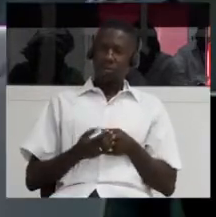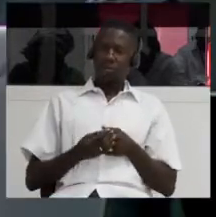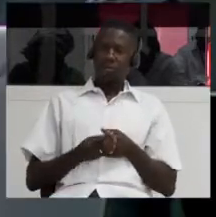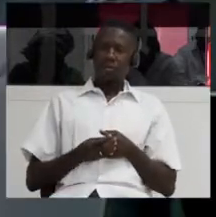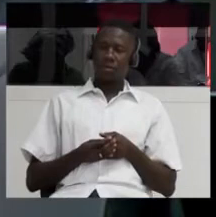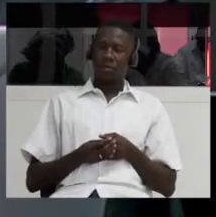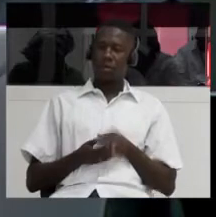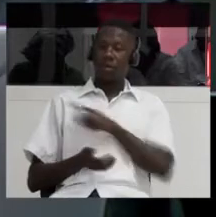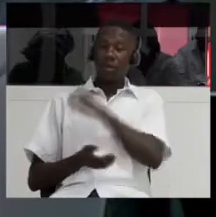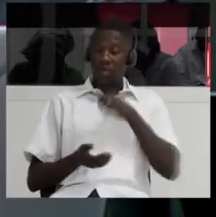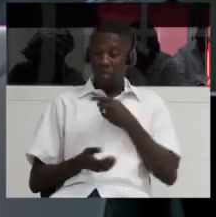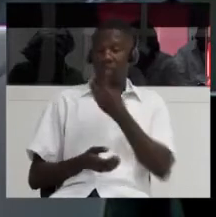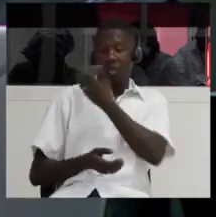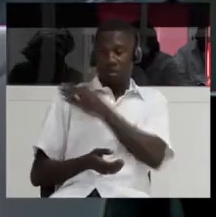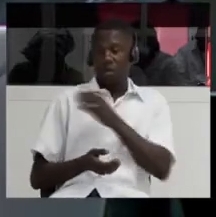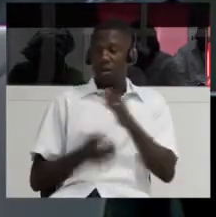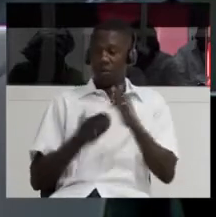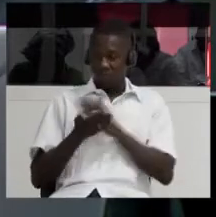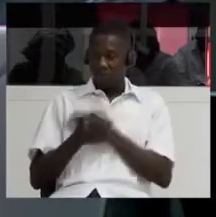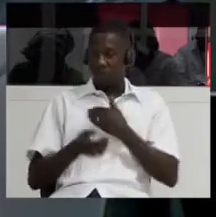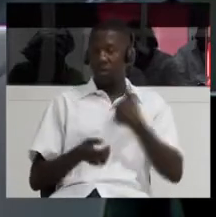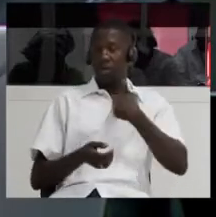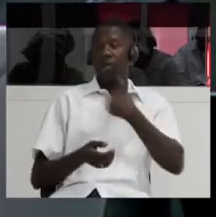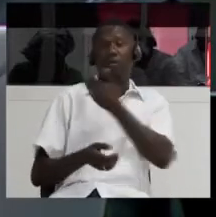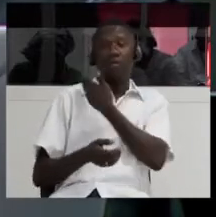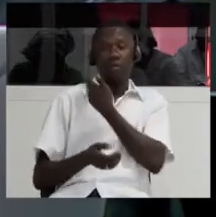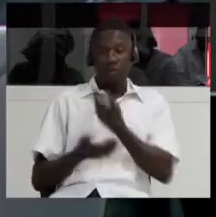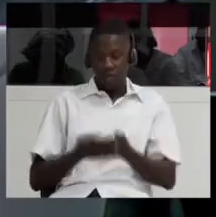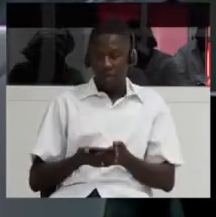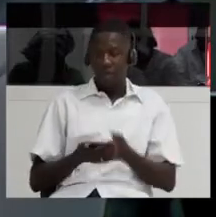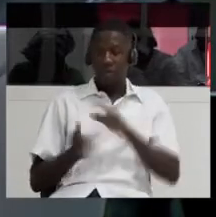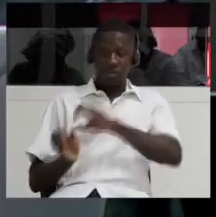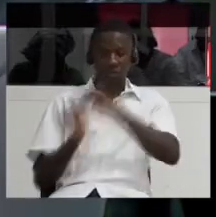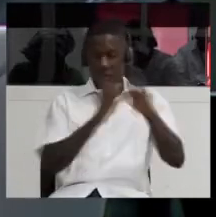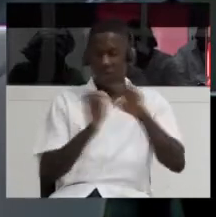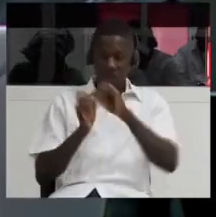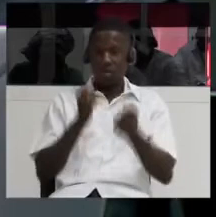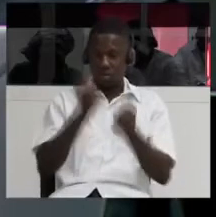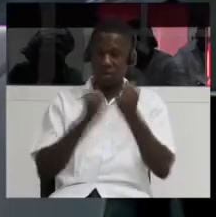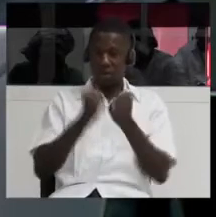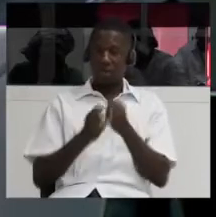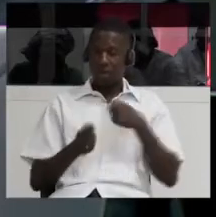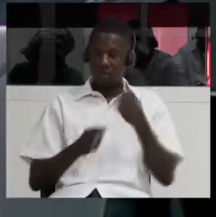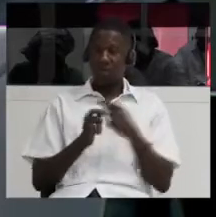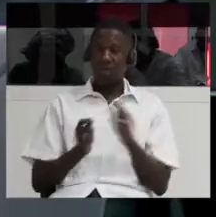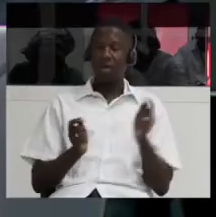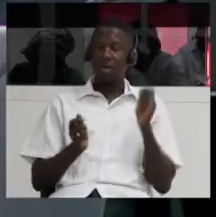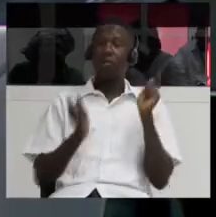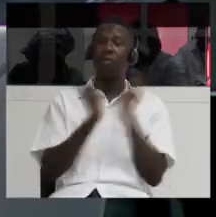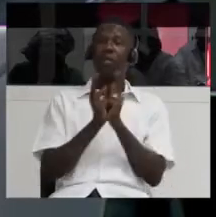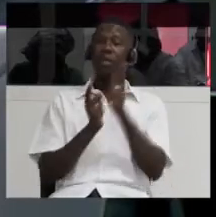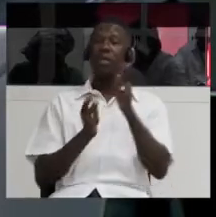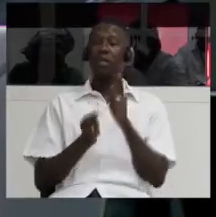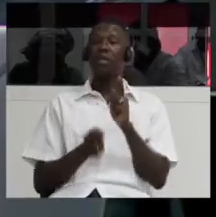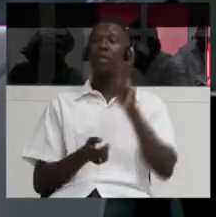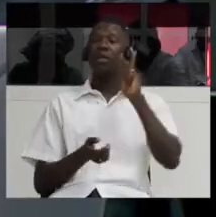"They then departed before I finished loading the pickup, and I later caught up with them at the Combo side